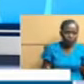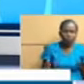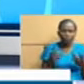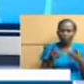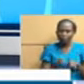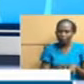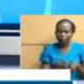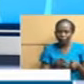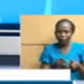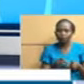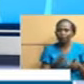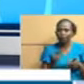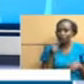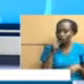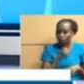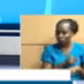the kind of